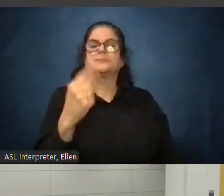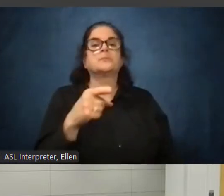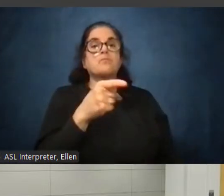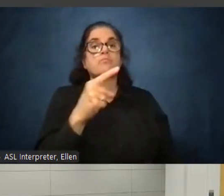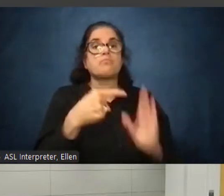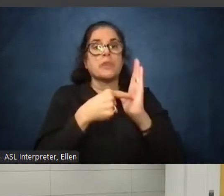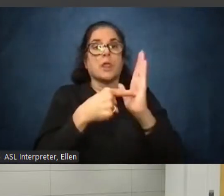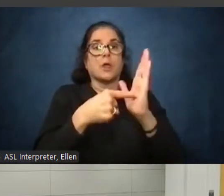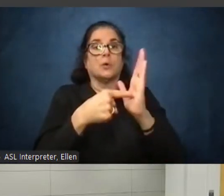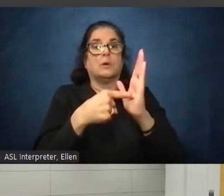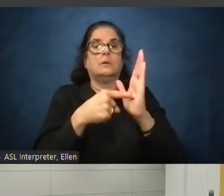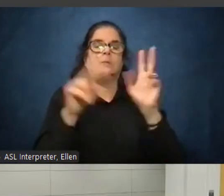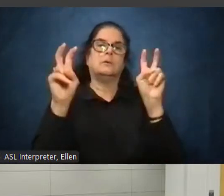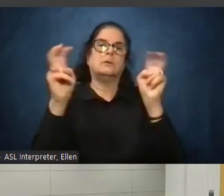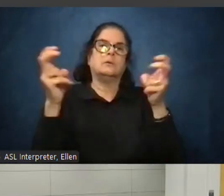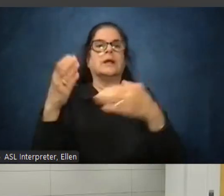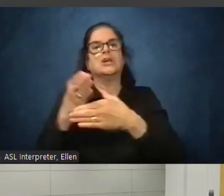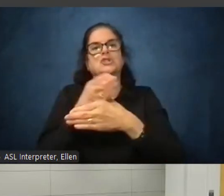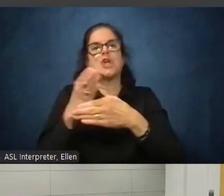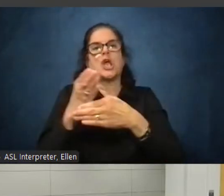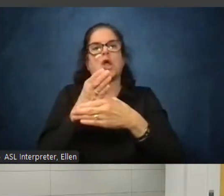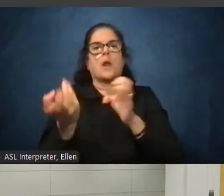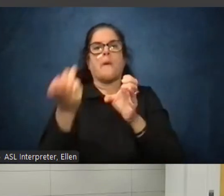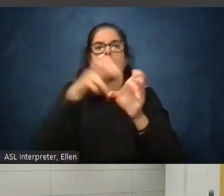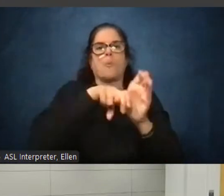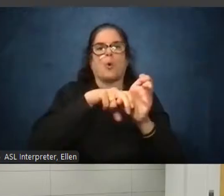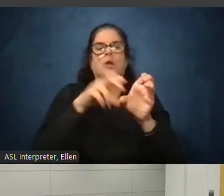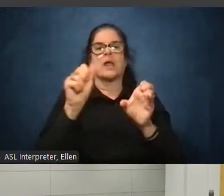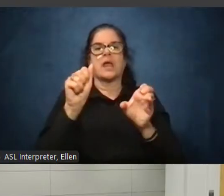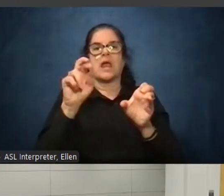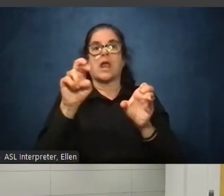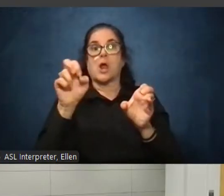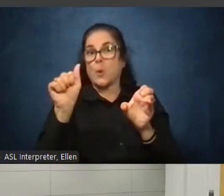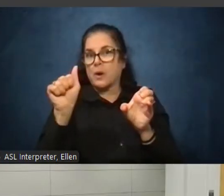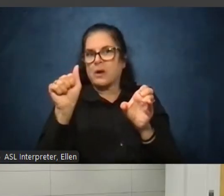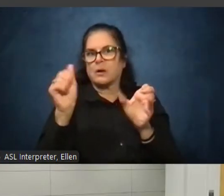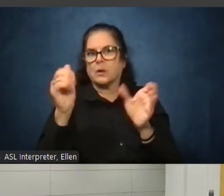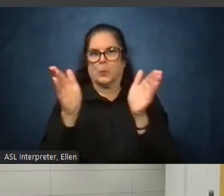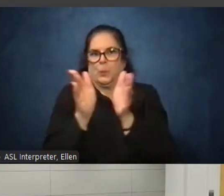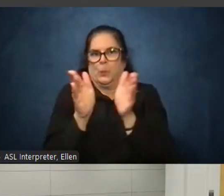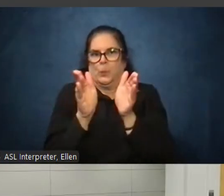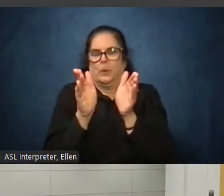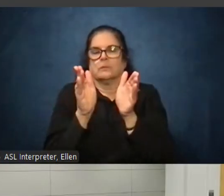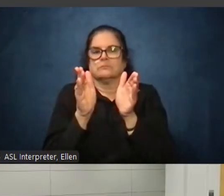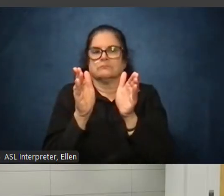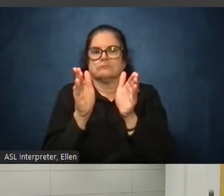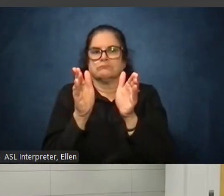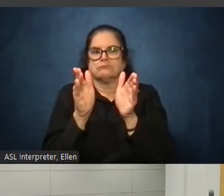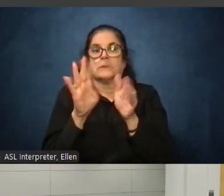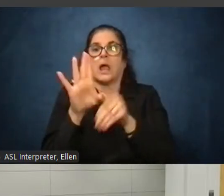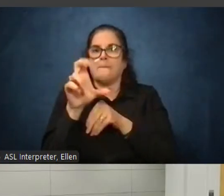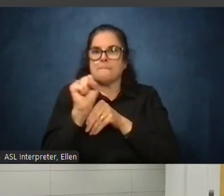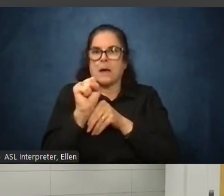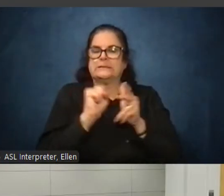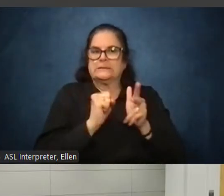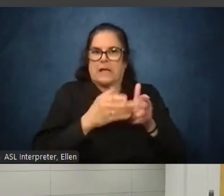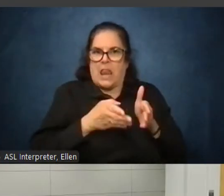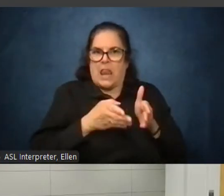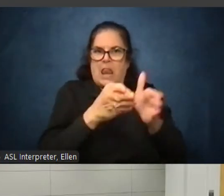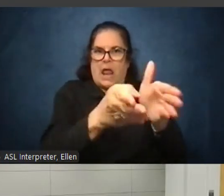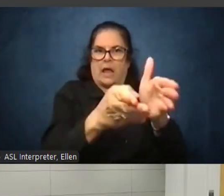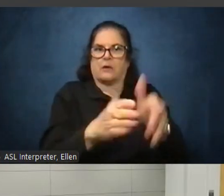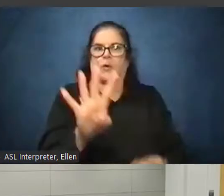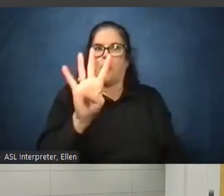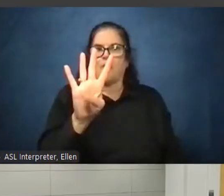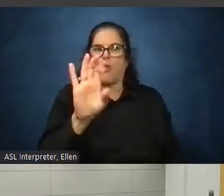showing is kind of what we're calling our shared boarding area. It's a narrower stop where we have bus lane and we have a 4-foot space